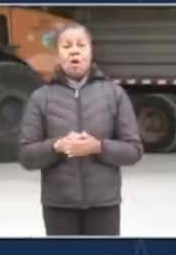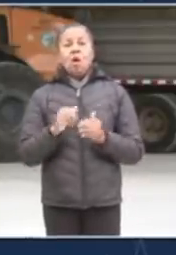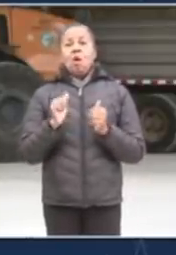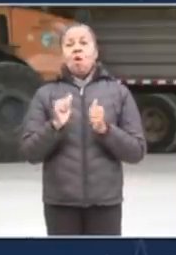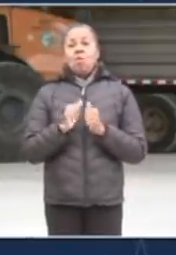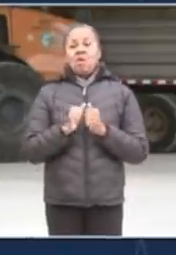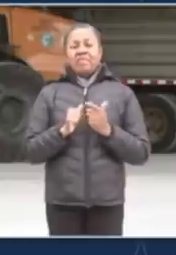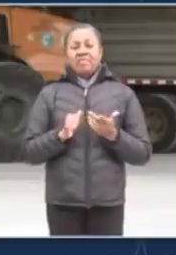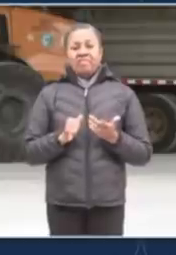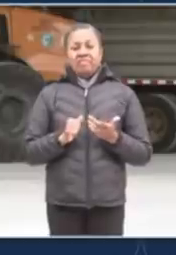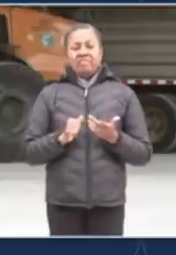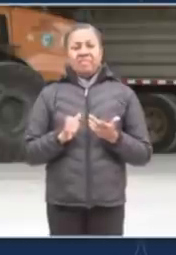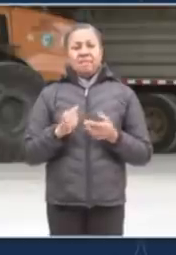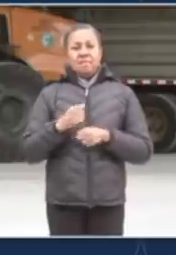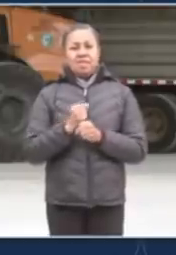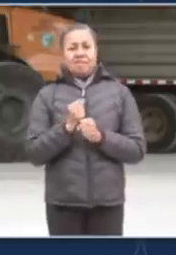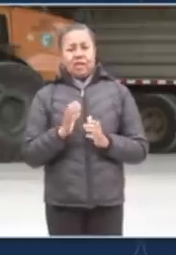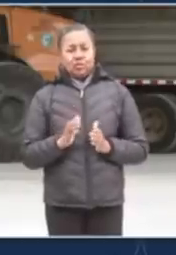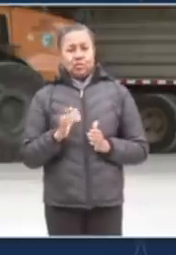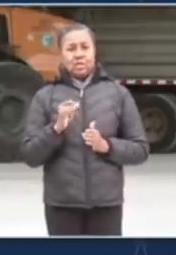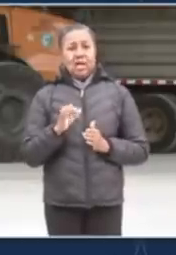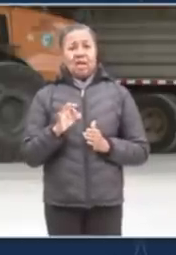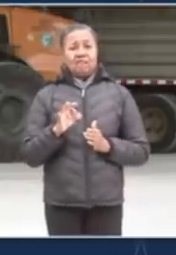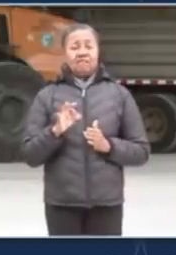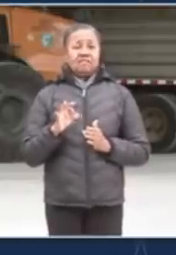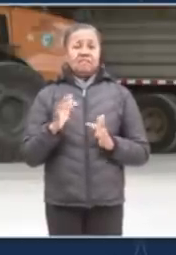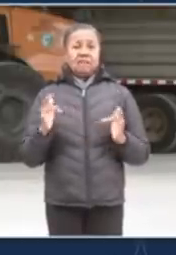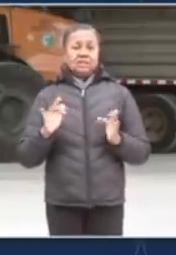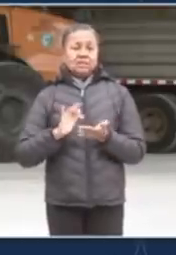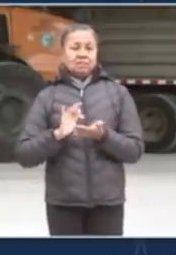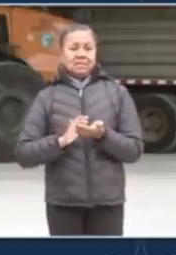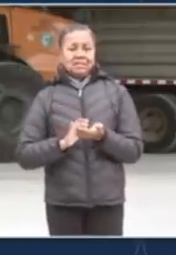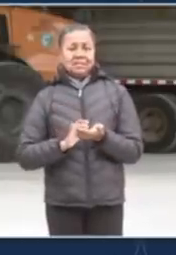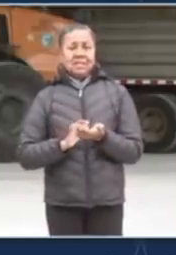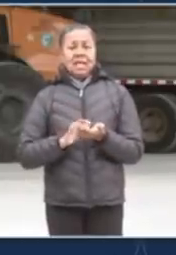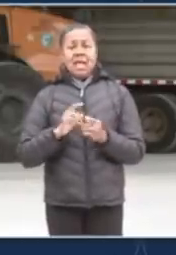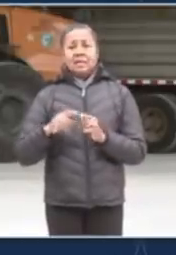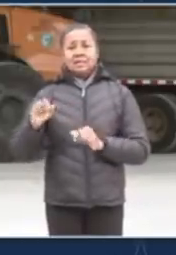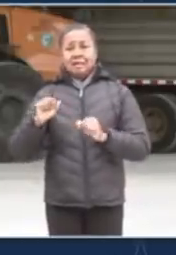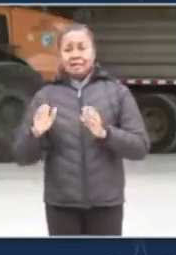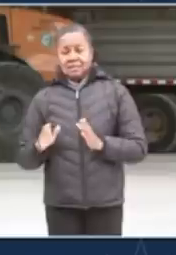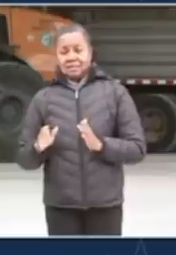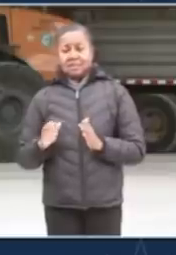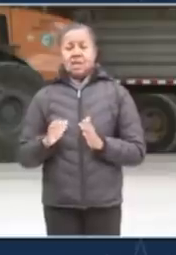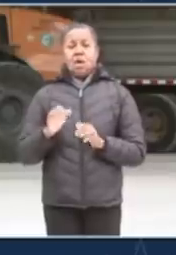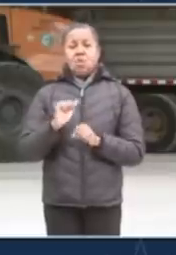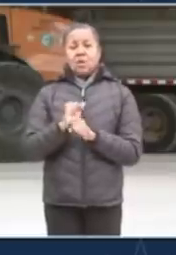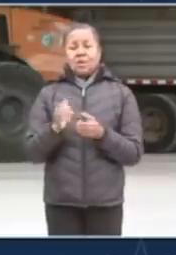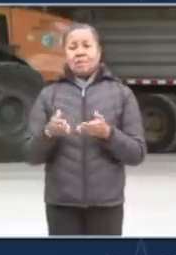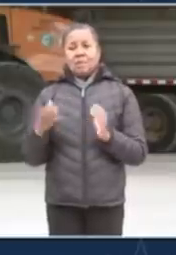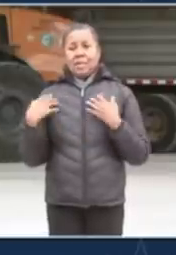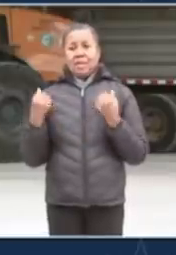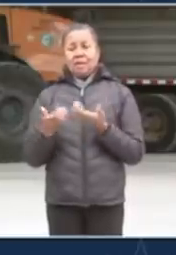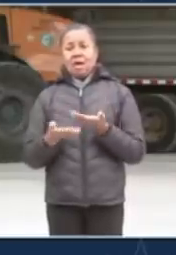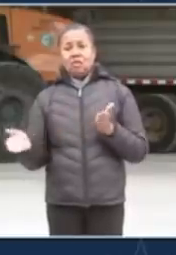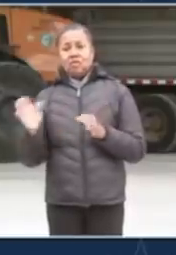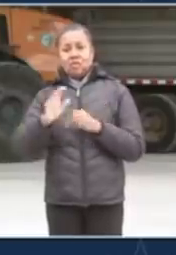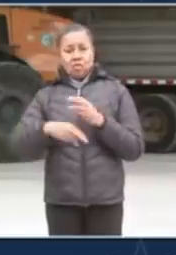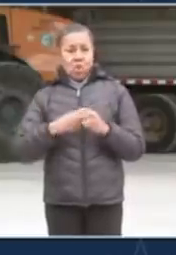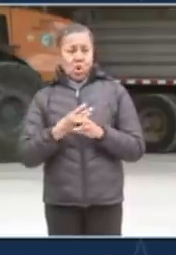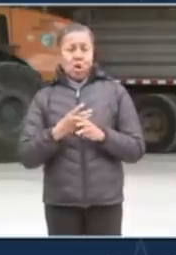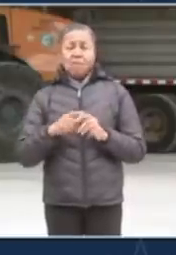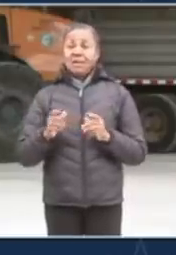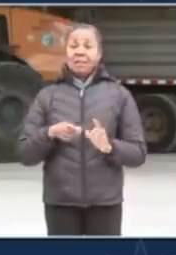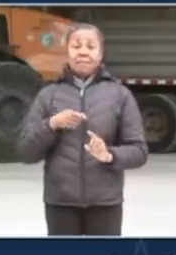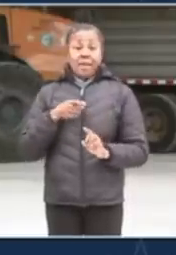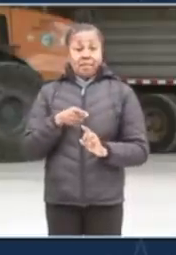with the manufacturers of the various vaccines and epidemiologists working in public health across the globe. But the